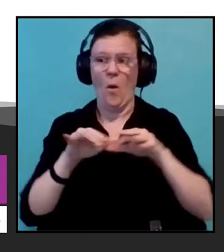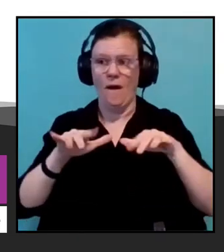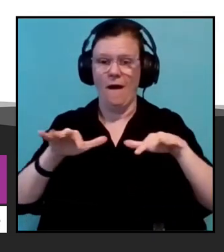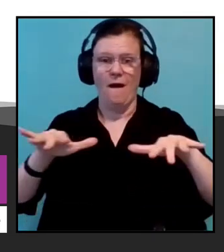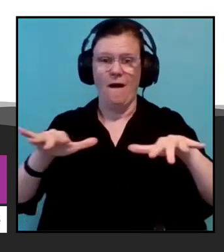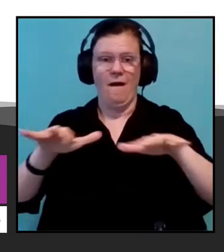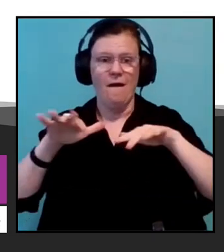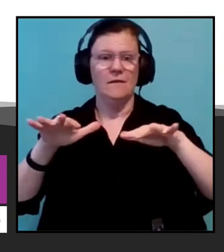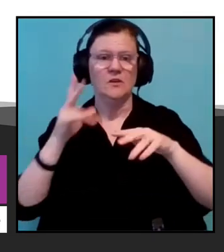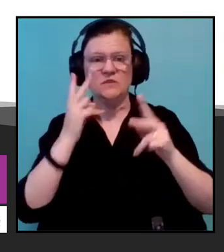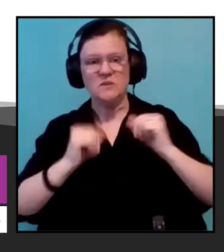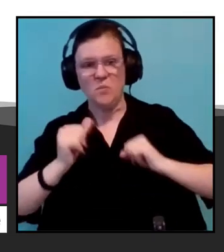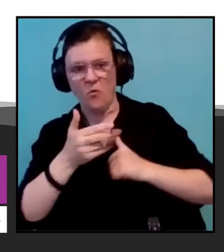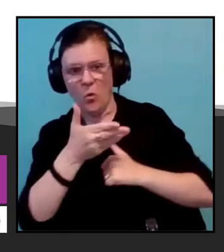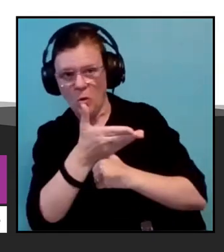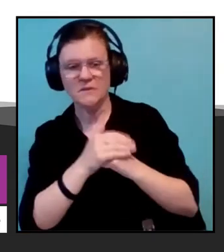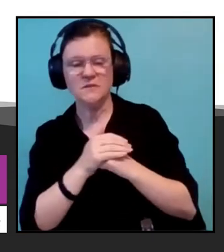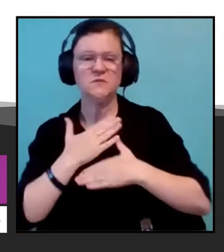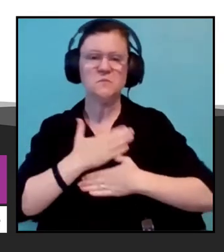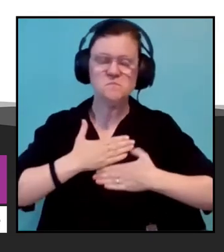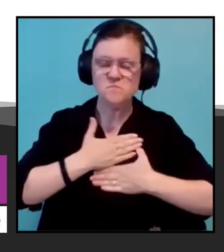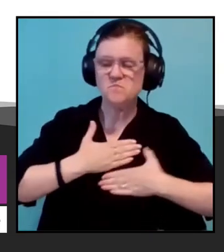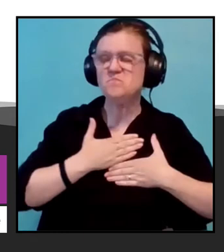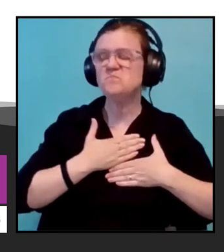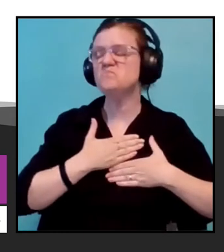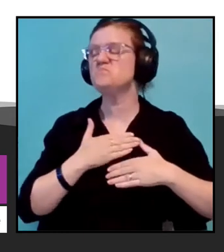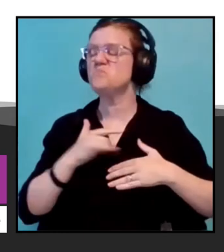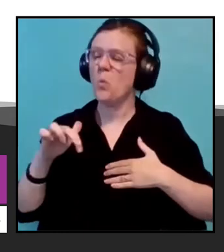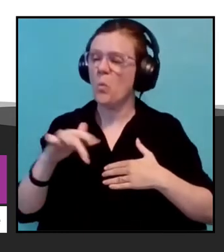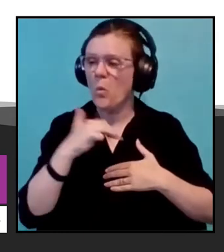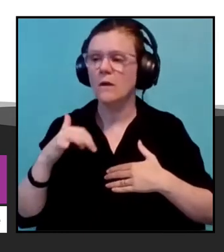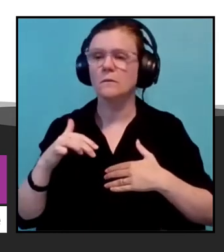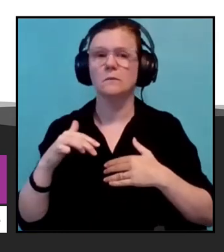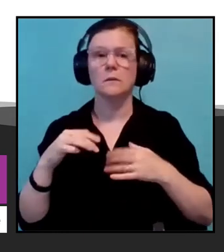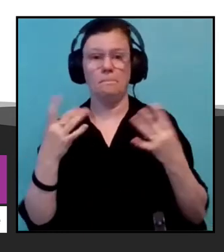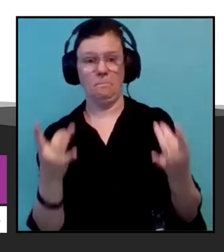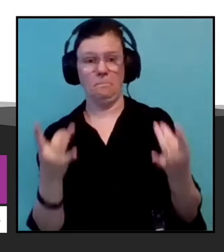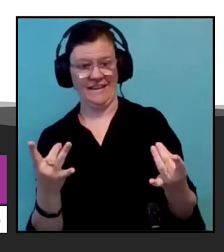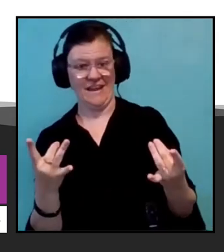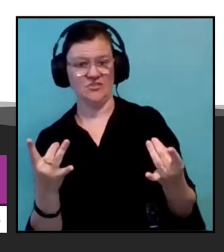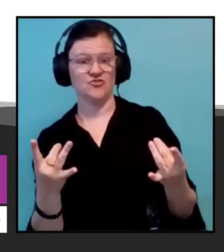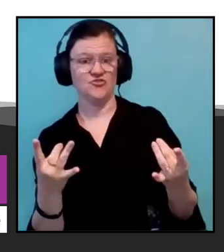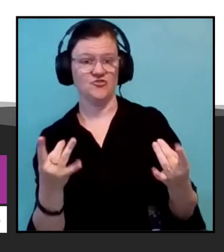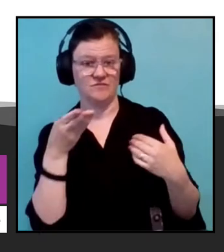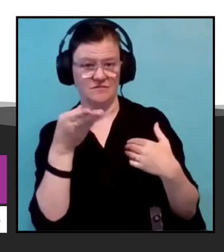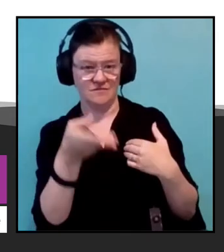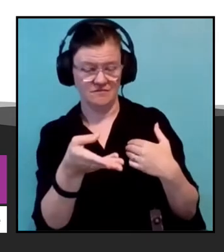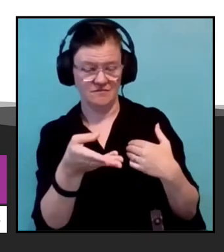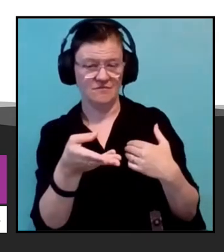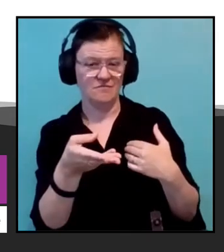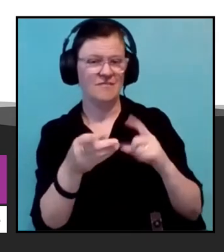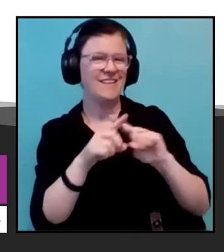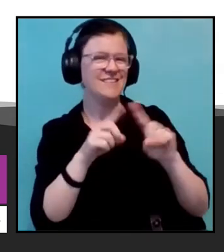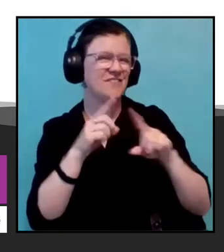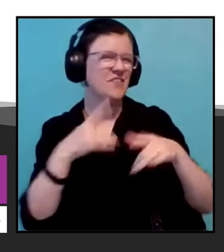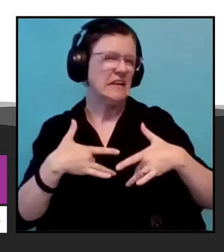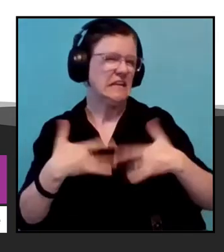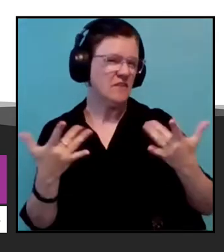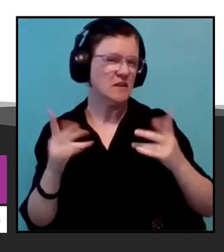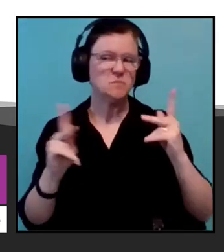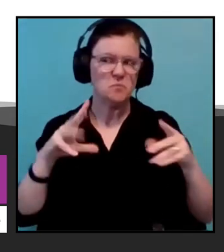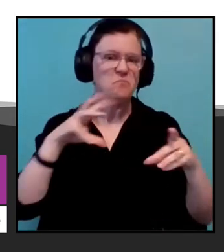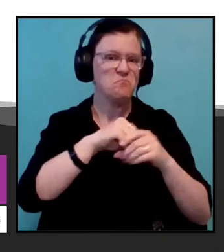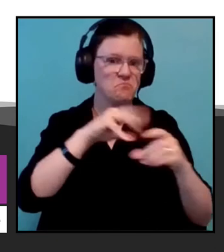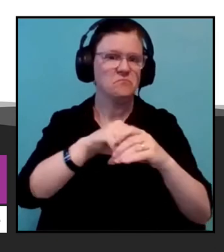with performances. There were entertainers walking around, there was meditation, and different folks there